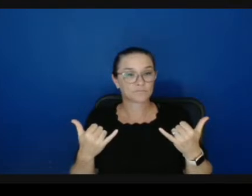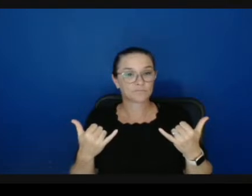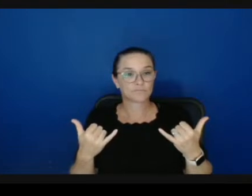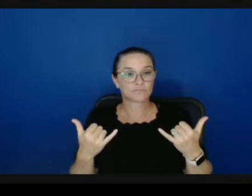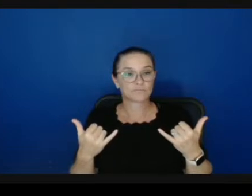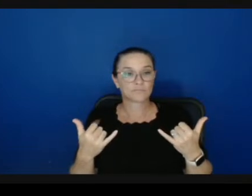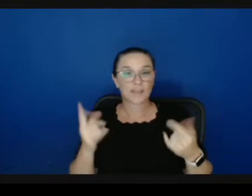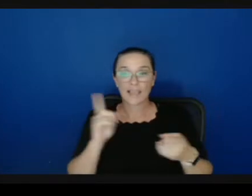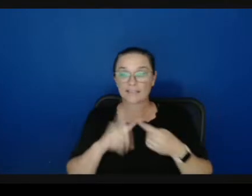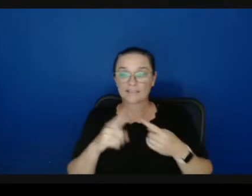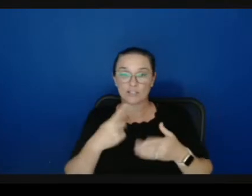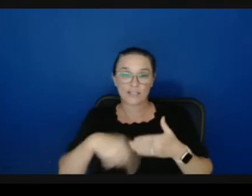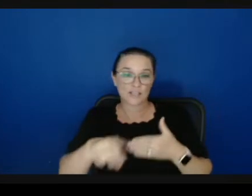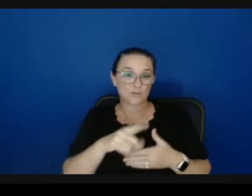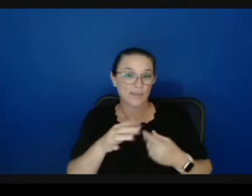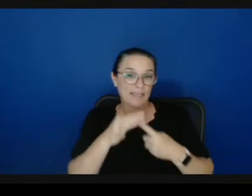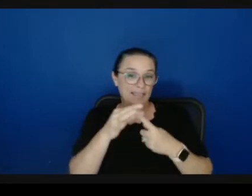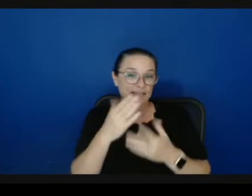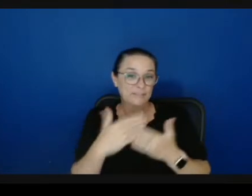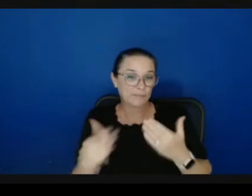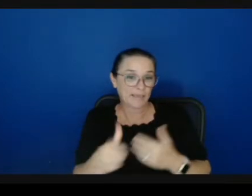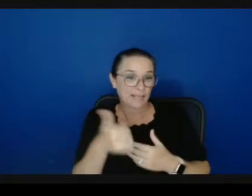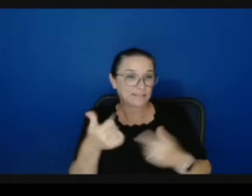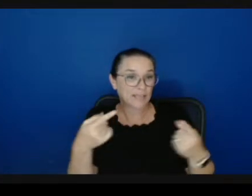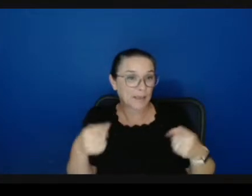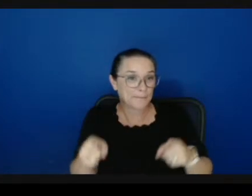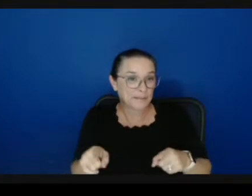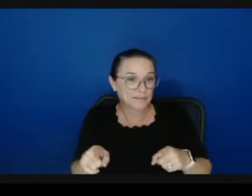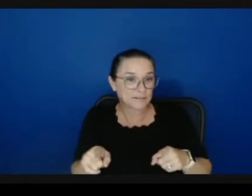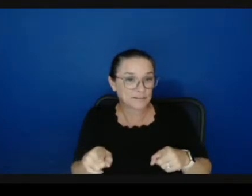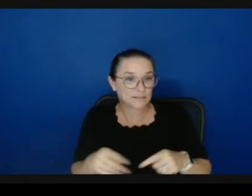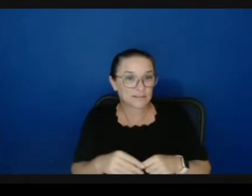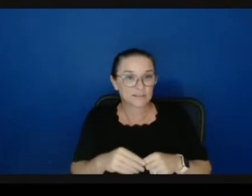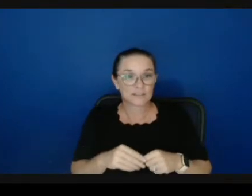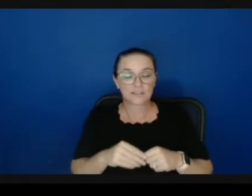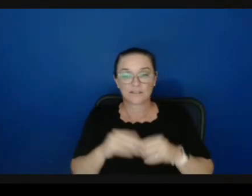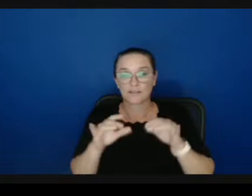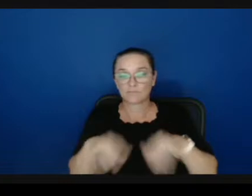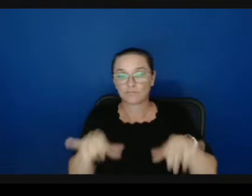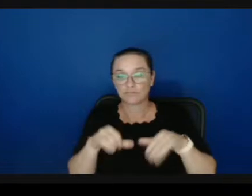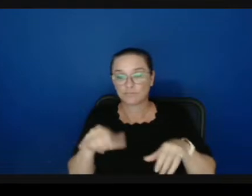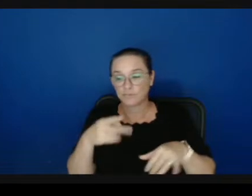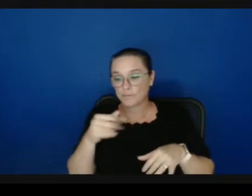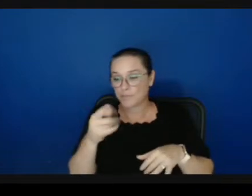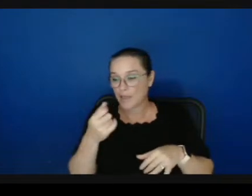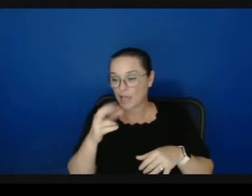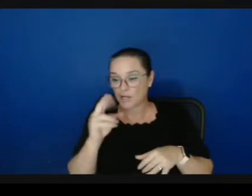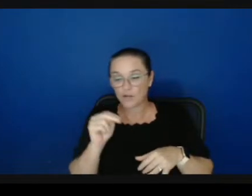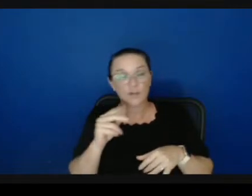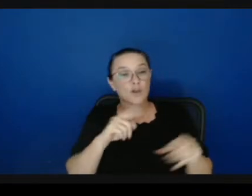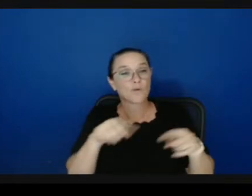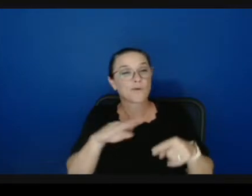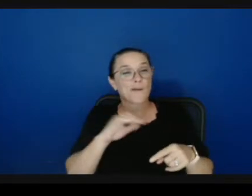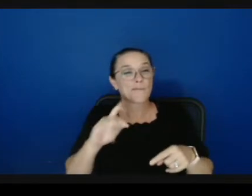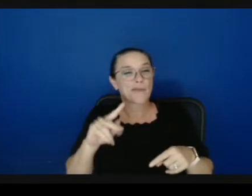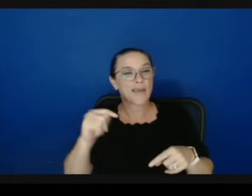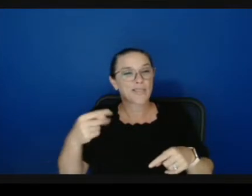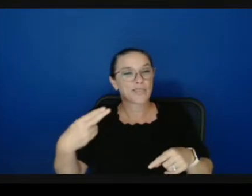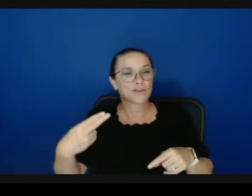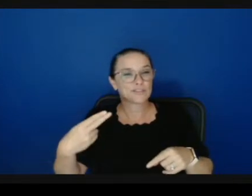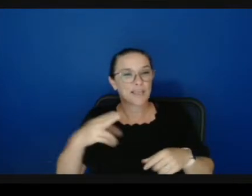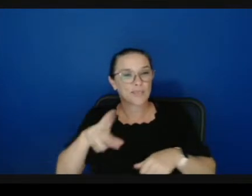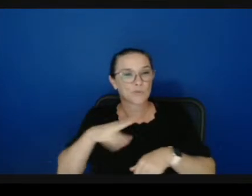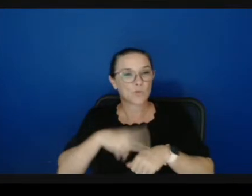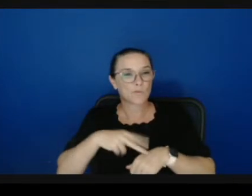Until next week, unless something else happens, our usual pattern. We'll be back on Thursday at our usual time. Anything